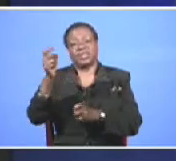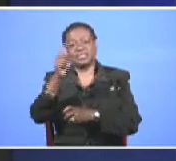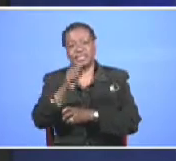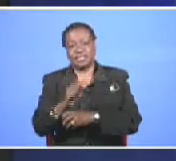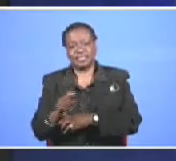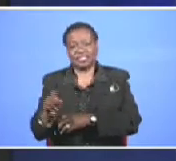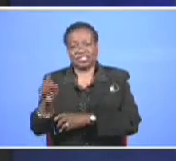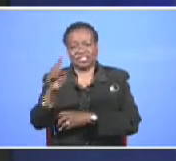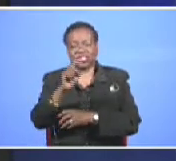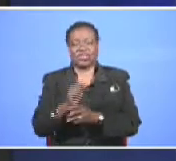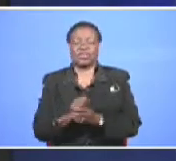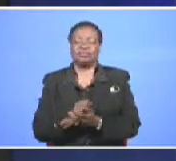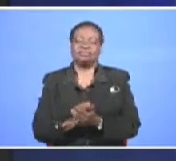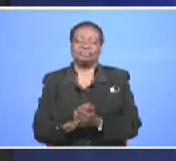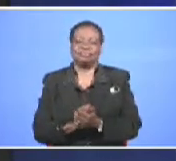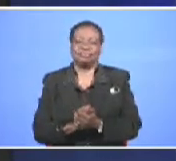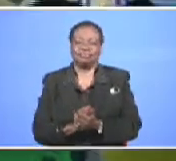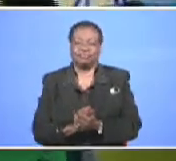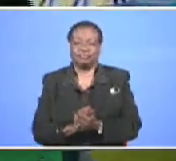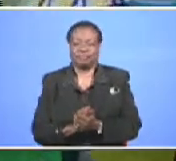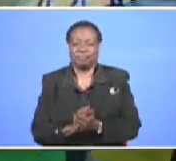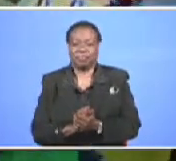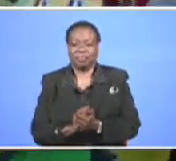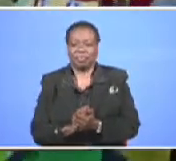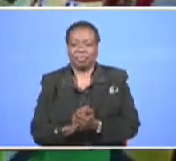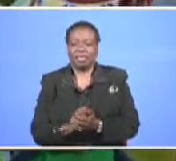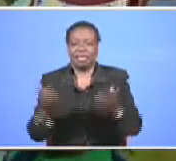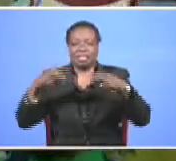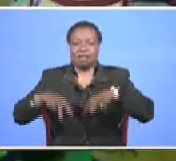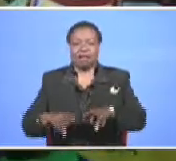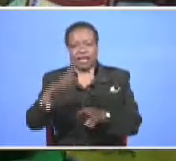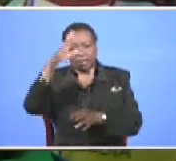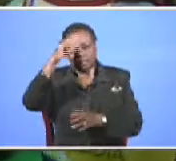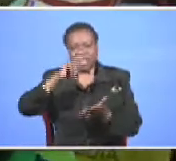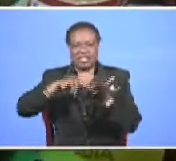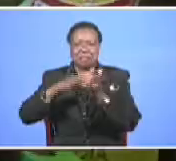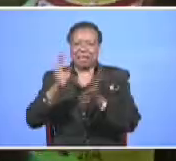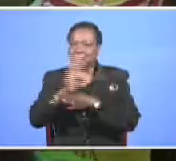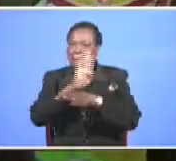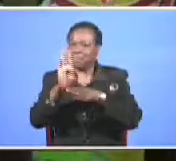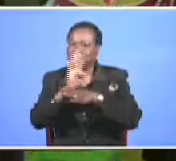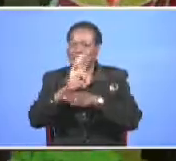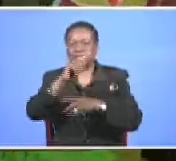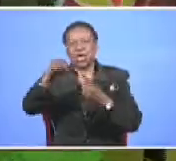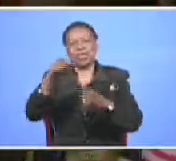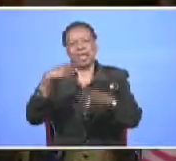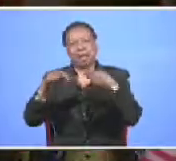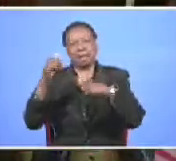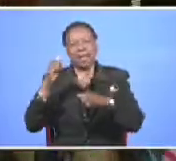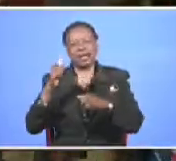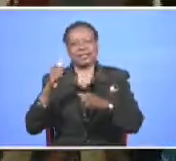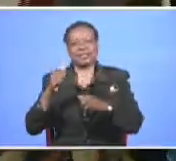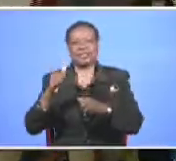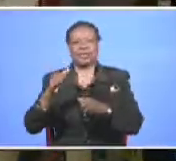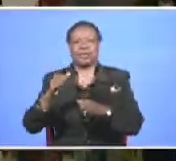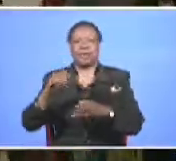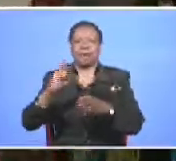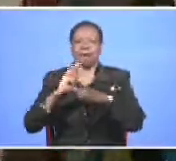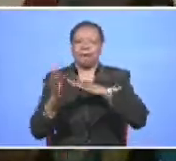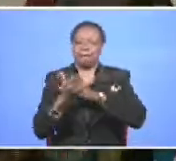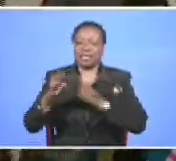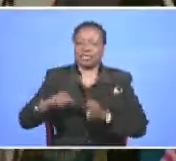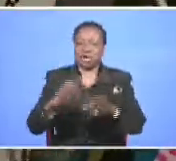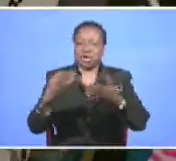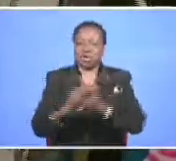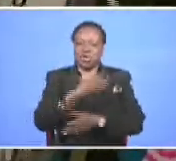Our Jimmy DeSwain has their story. The Valley Boys meant business when they returned to Bay Street on New Year's Day with a